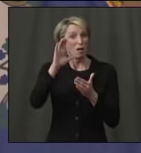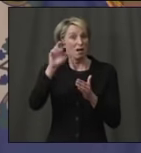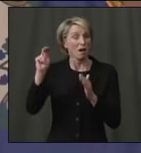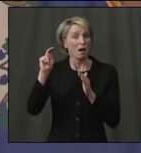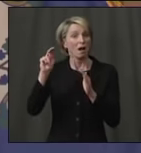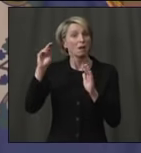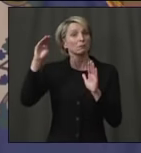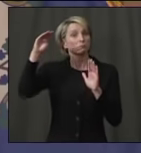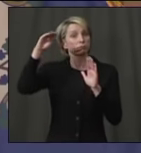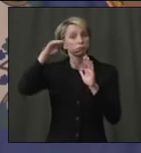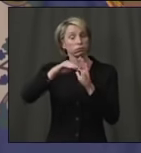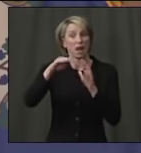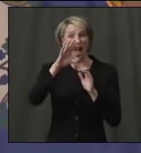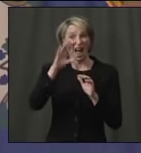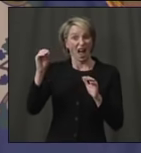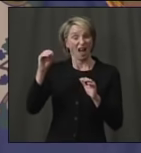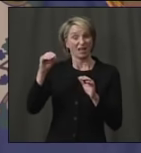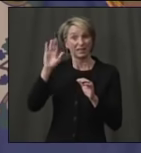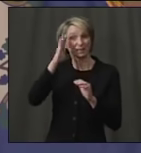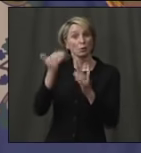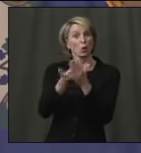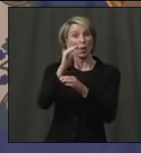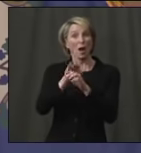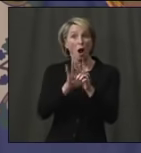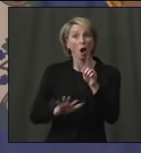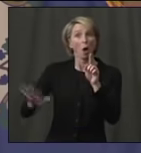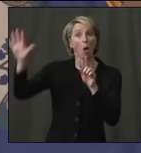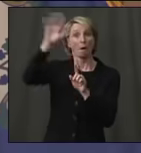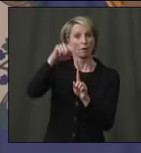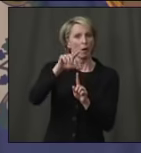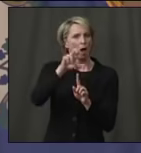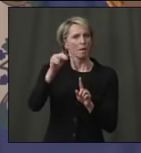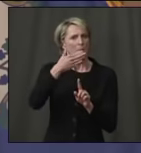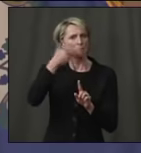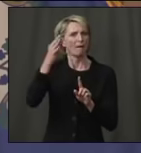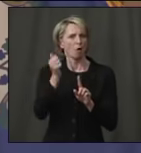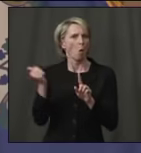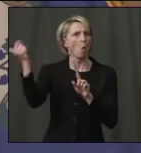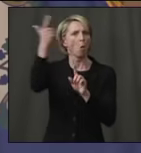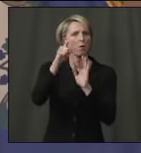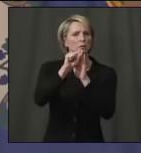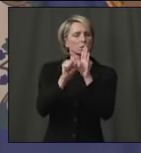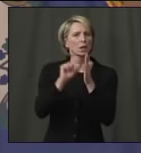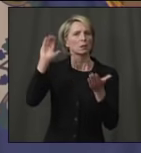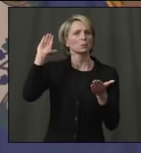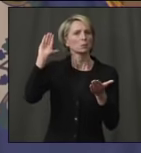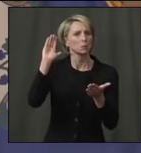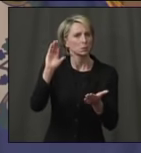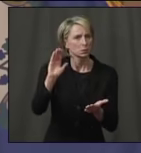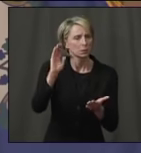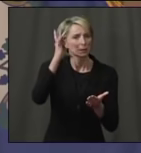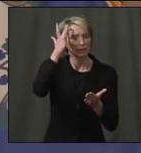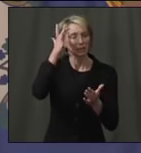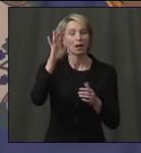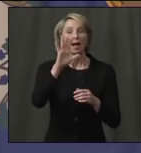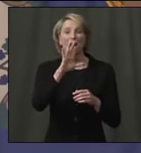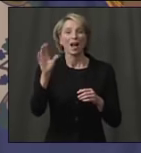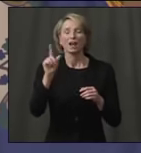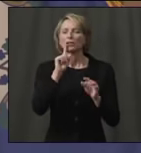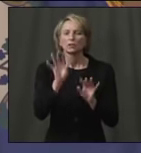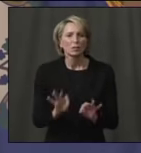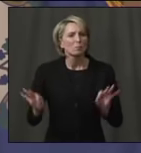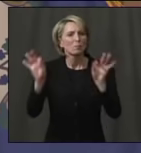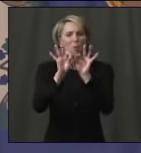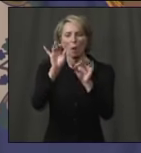the lowest in New England, I'm told. So we're making good progress on that. And my sense is most people understand how important the contact